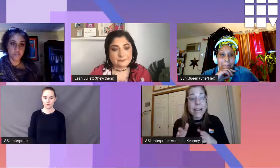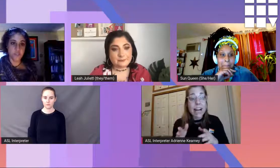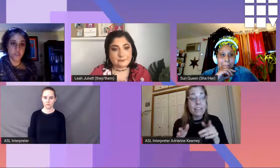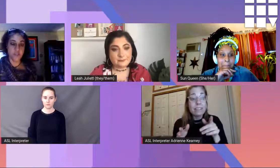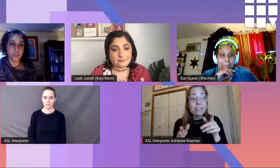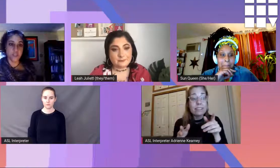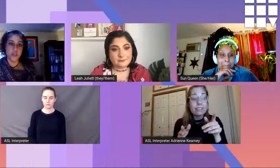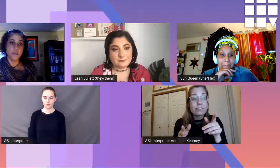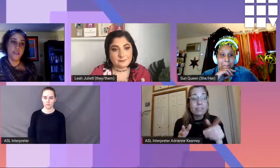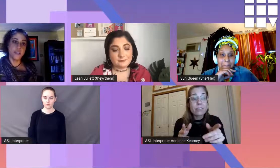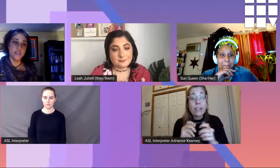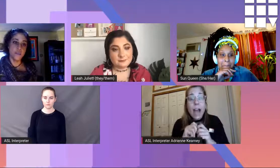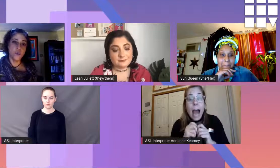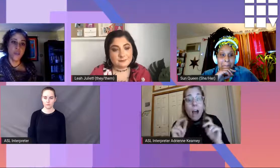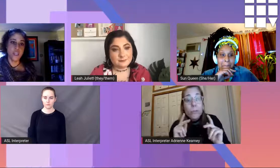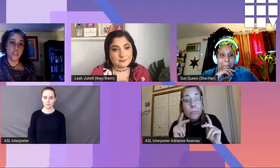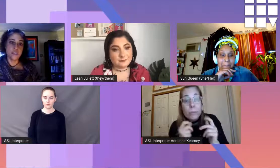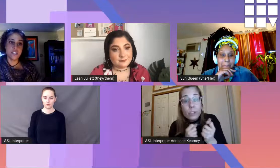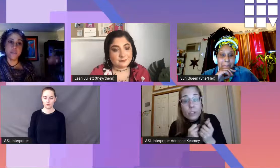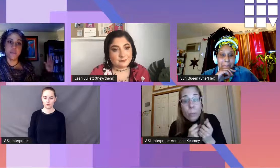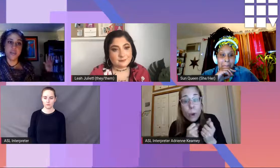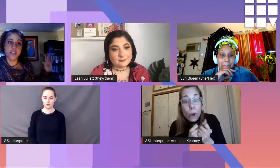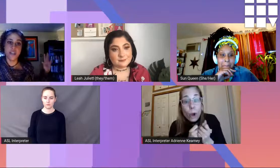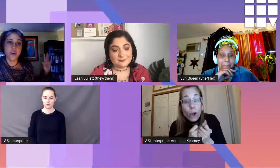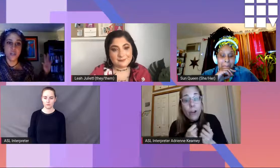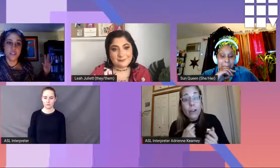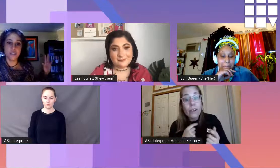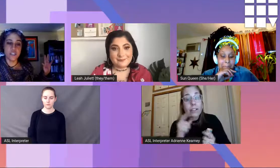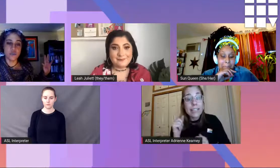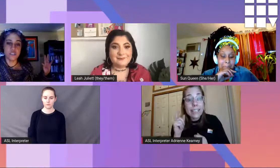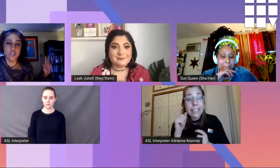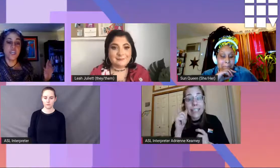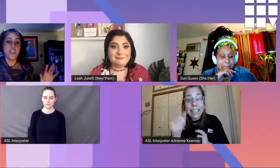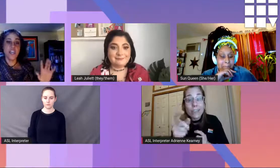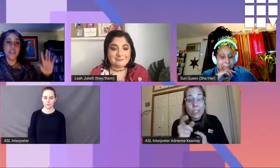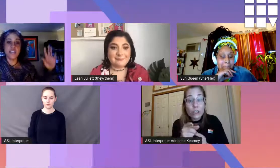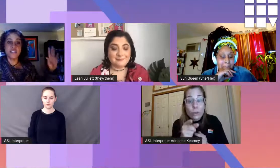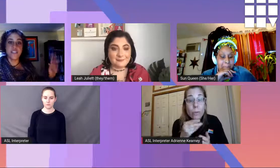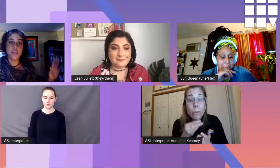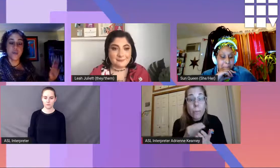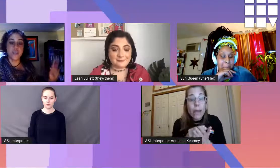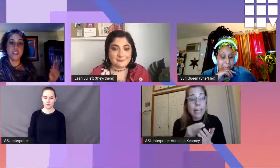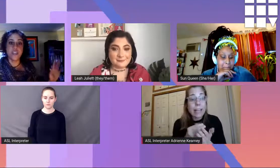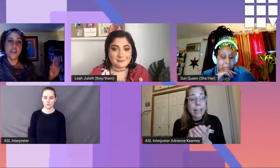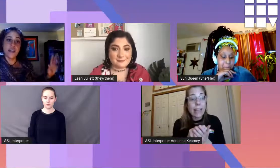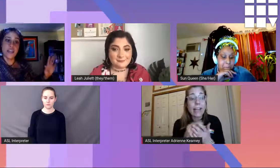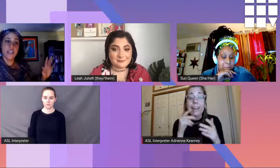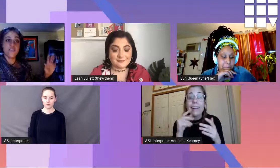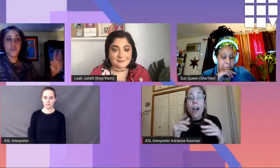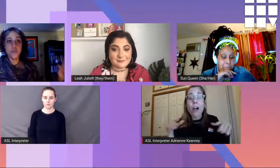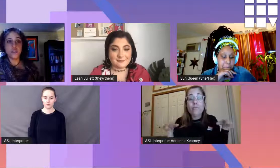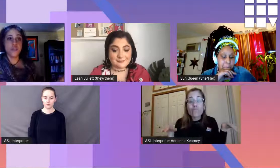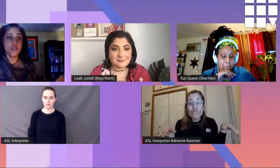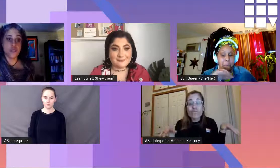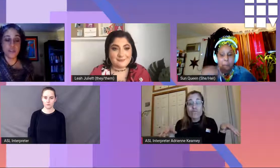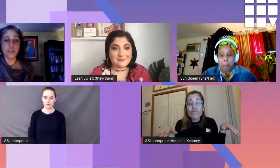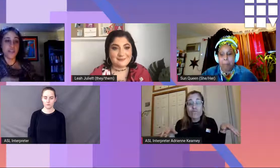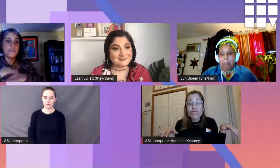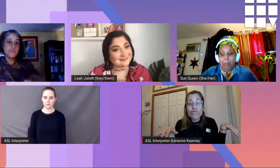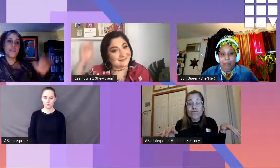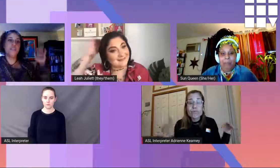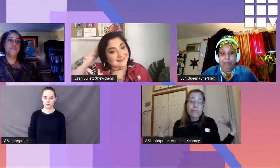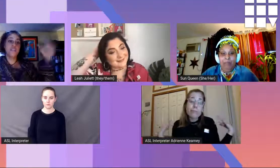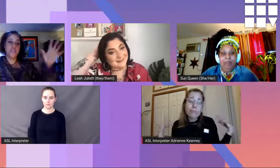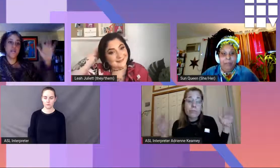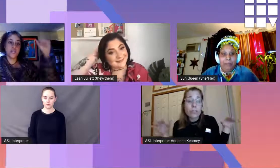how can people support us? By giving you money and stepping back and not waiting to see the result and not standing around and saying, I gave you money, so therefore I'm an